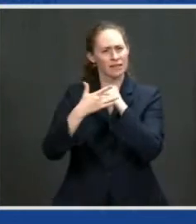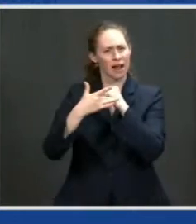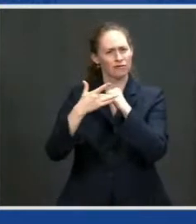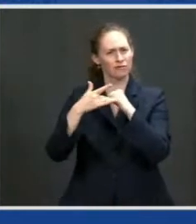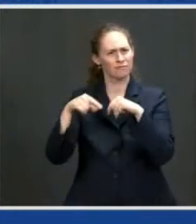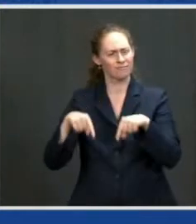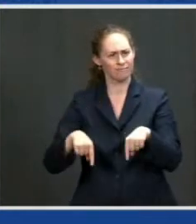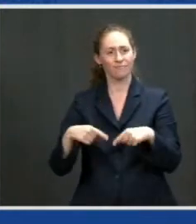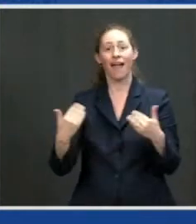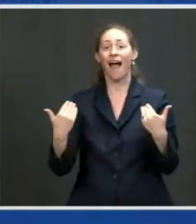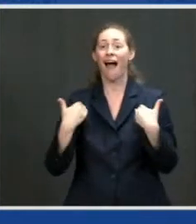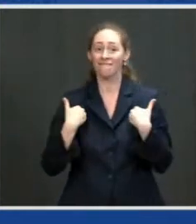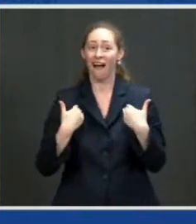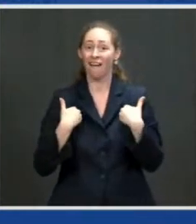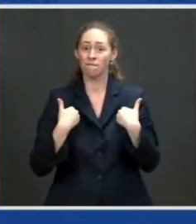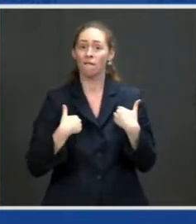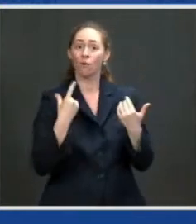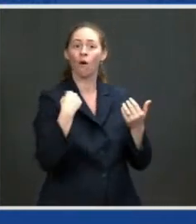major technologies.